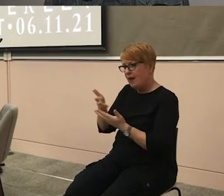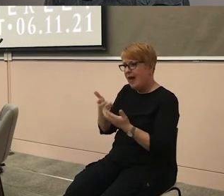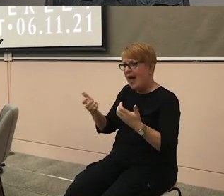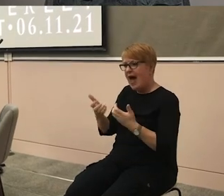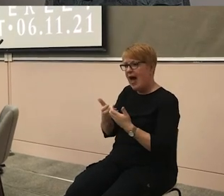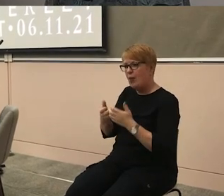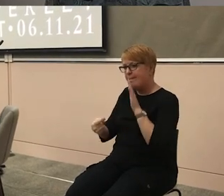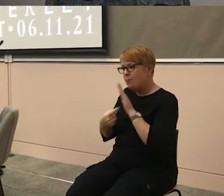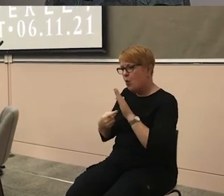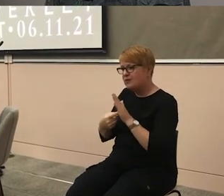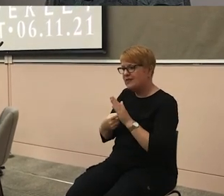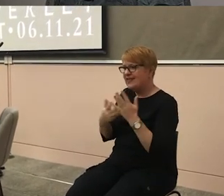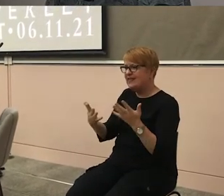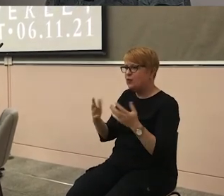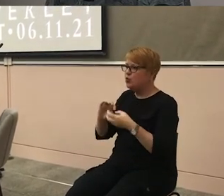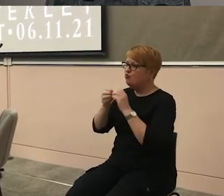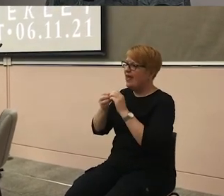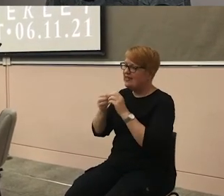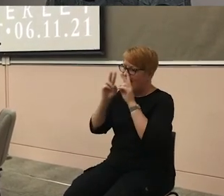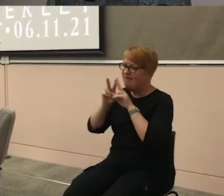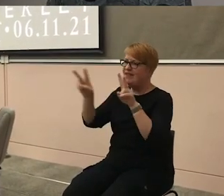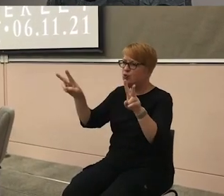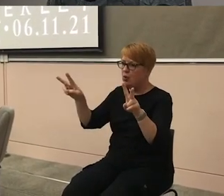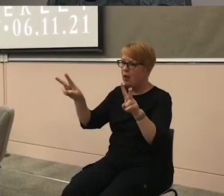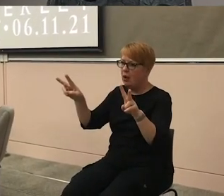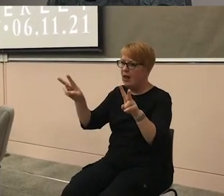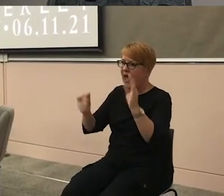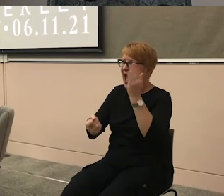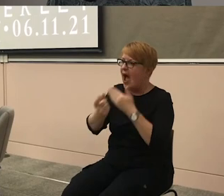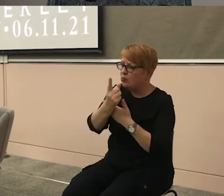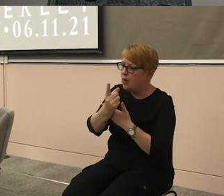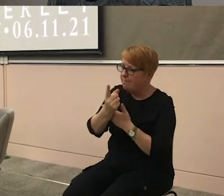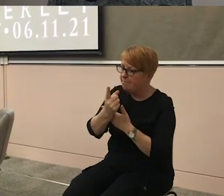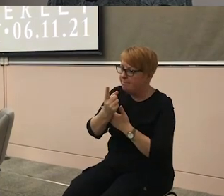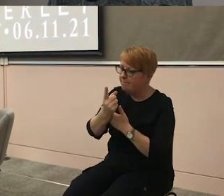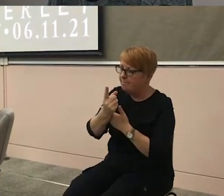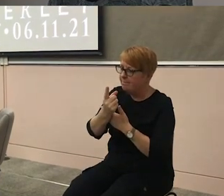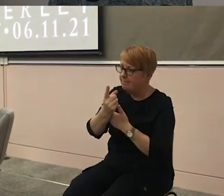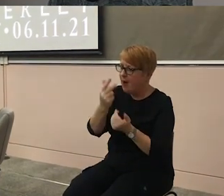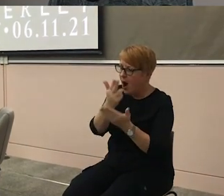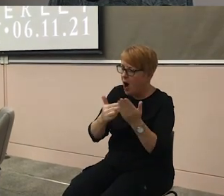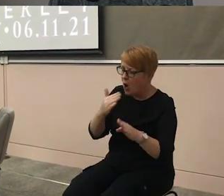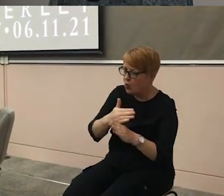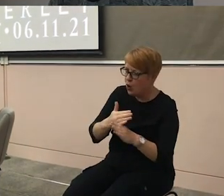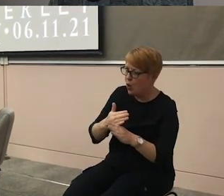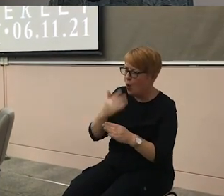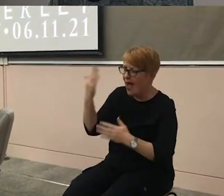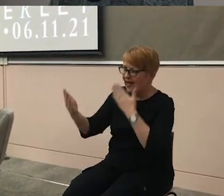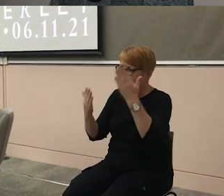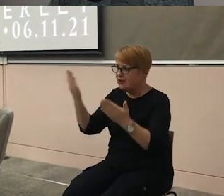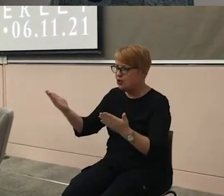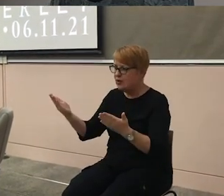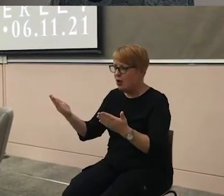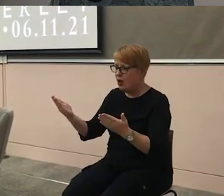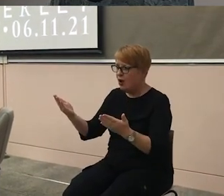aesthetic outcome in the form of a sort of artwork or an exhibition? Or when is the work